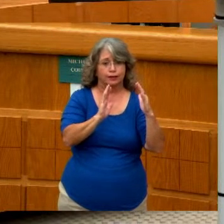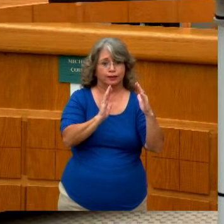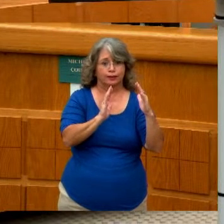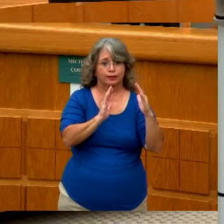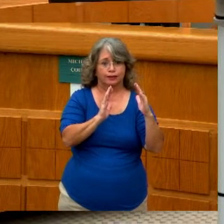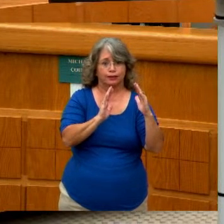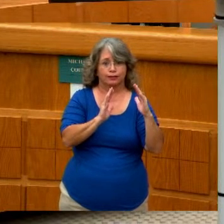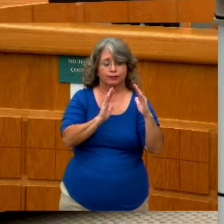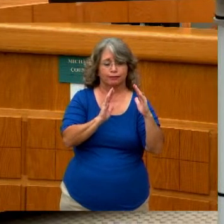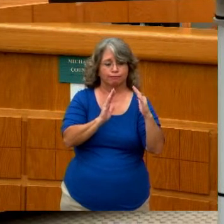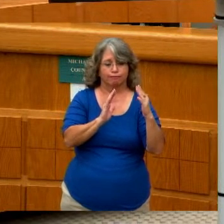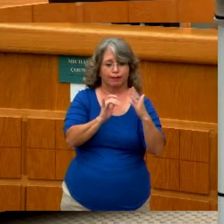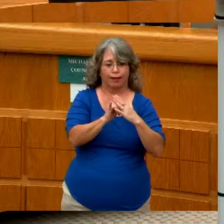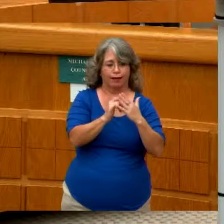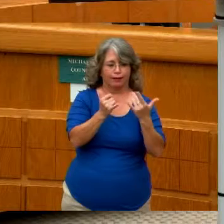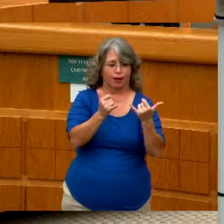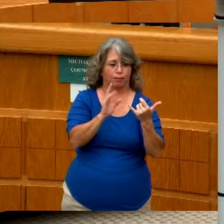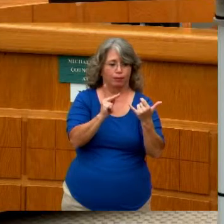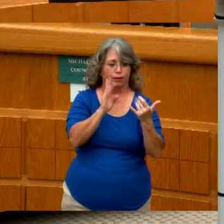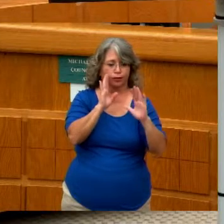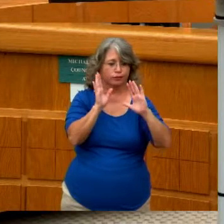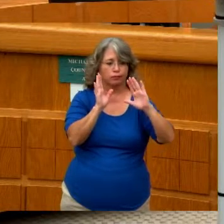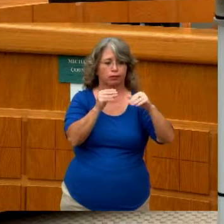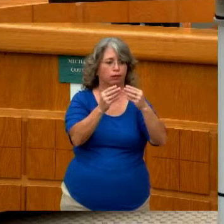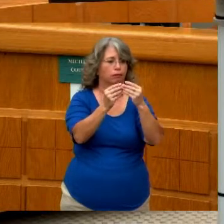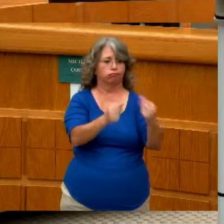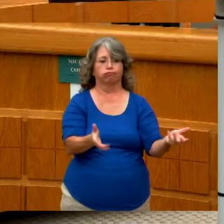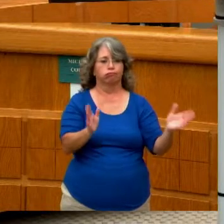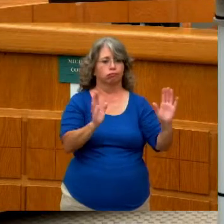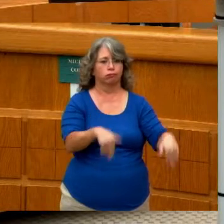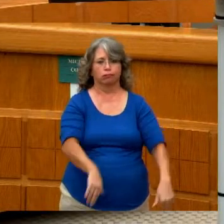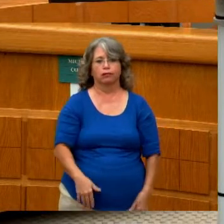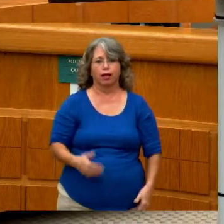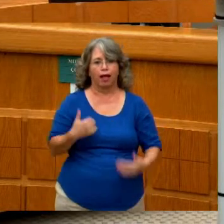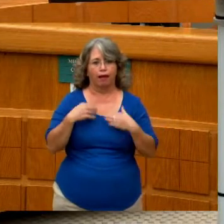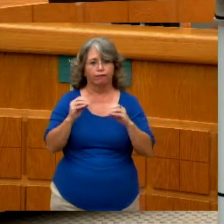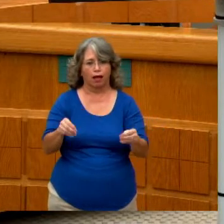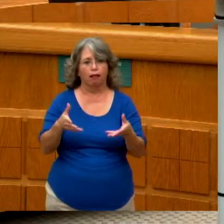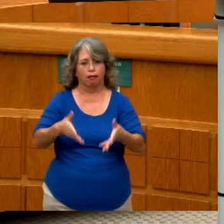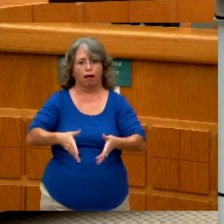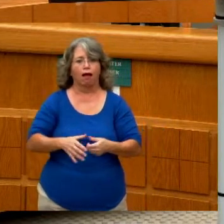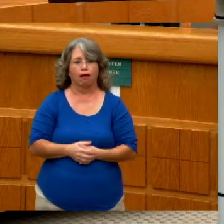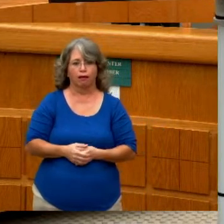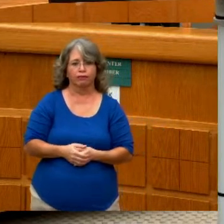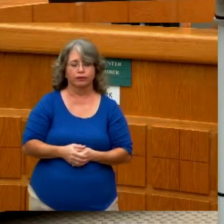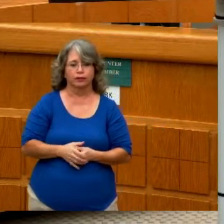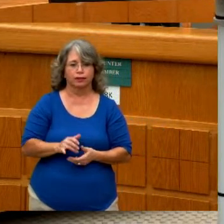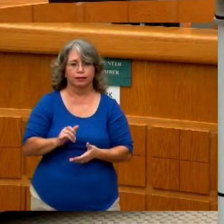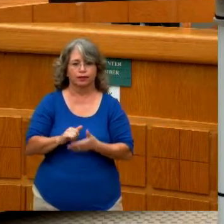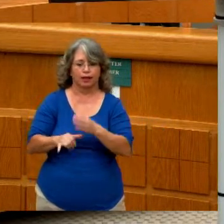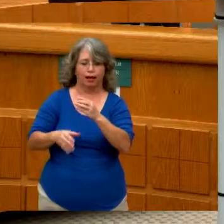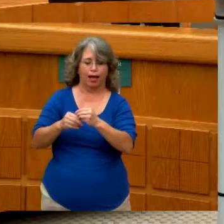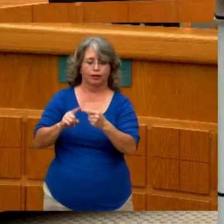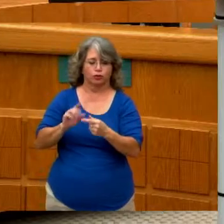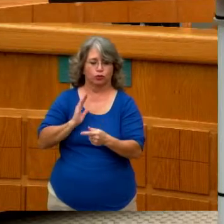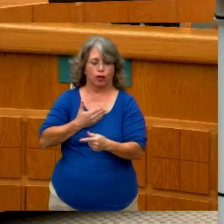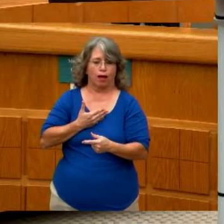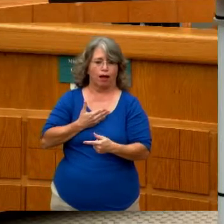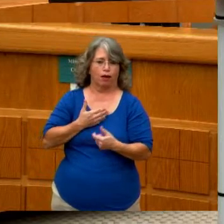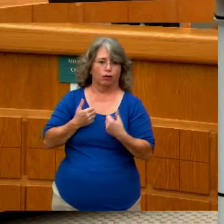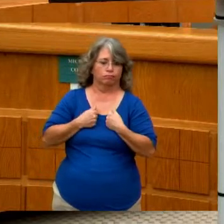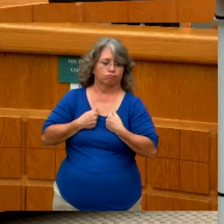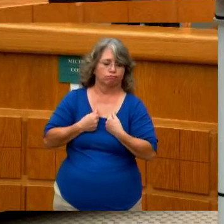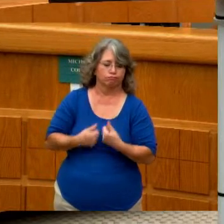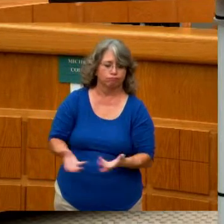Well, that's given way to exhaustion and fatigue. To quote some of my patients when I was